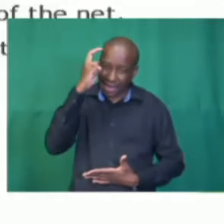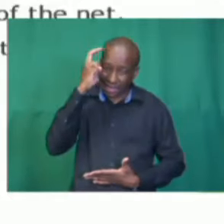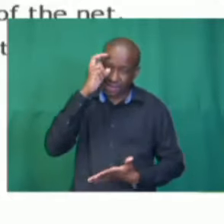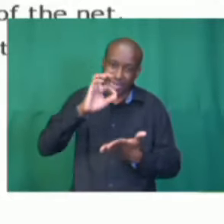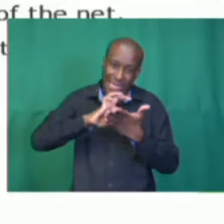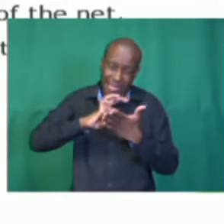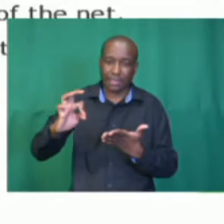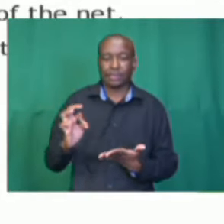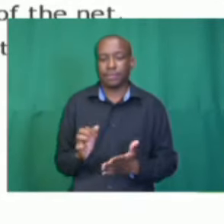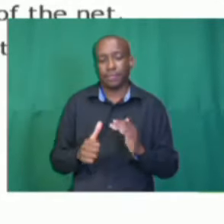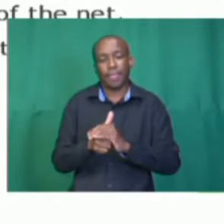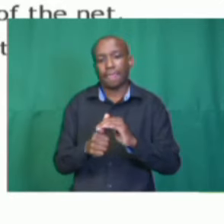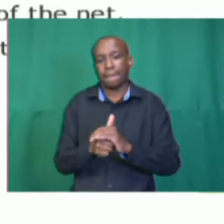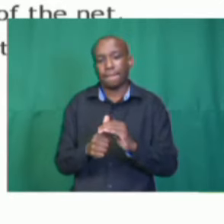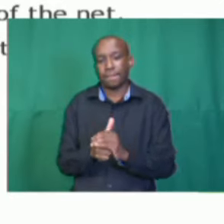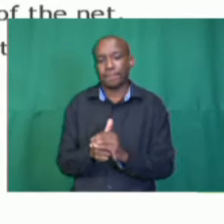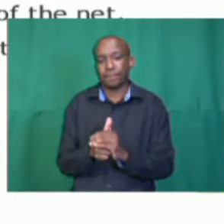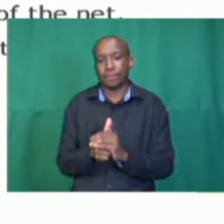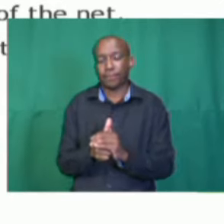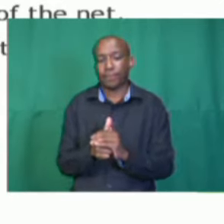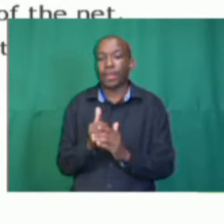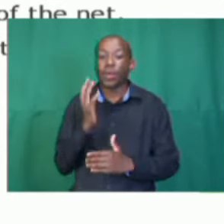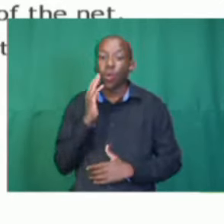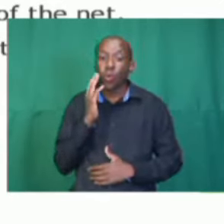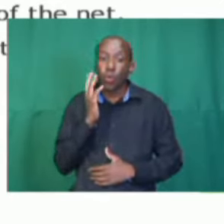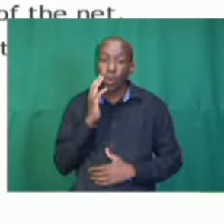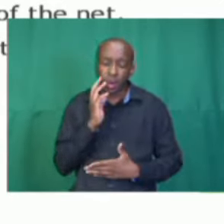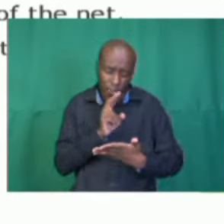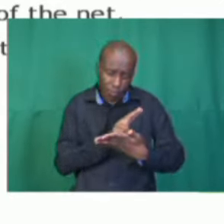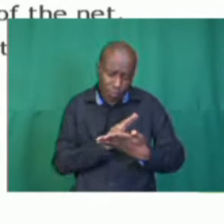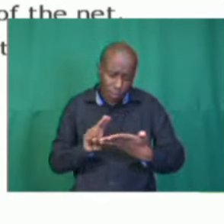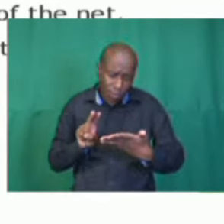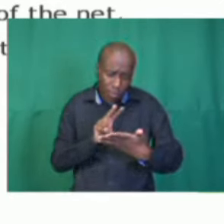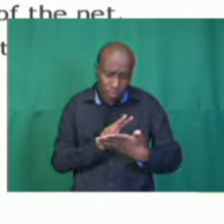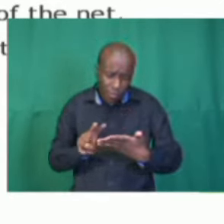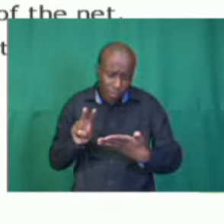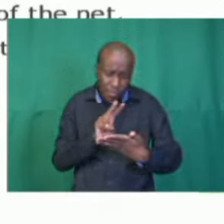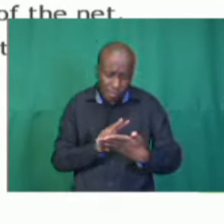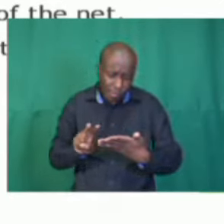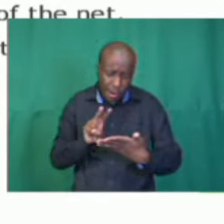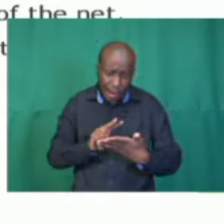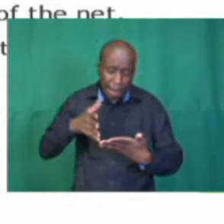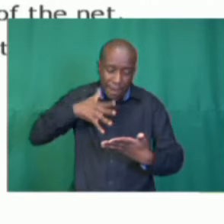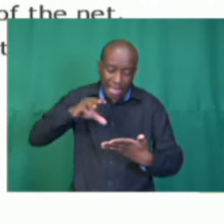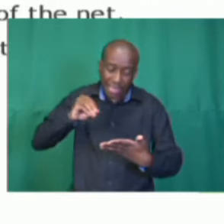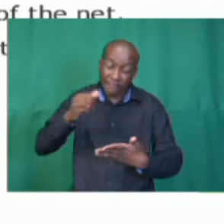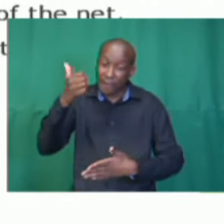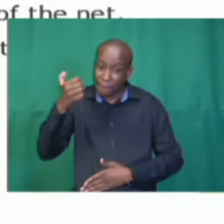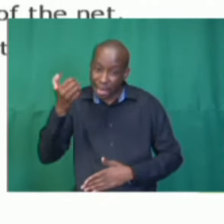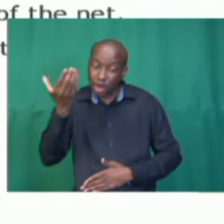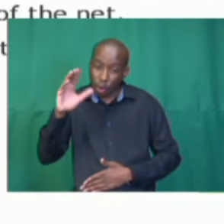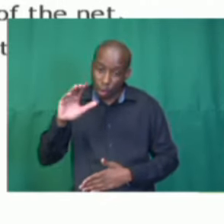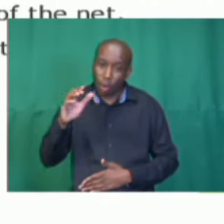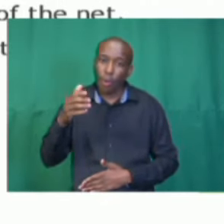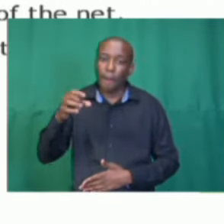had said when you summarize or when you read a text, you must of course have a pencil in hand,